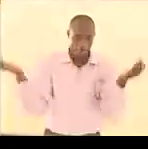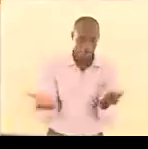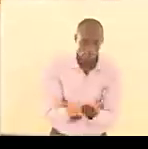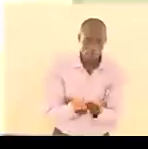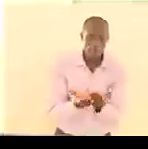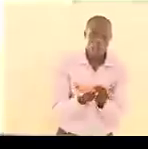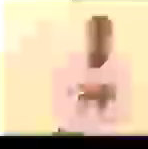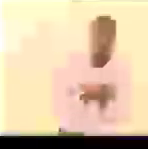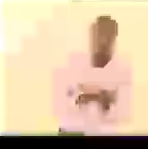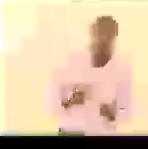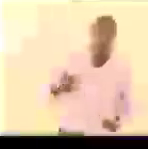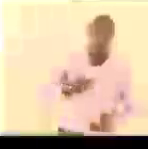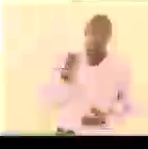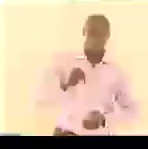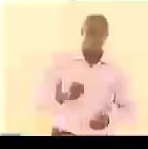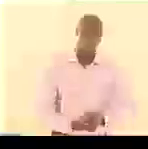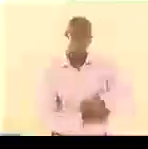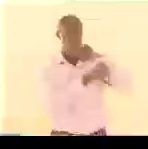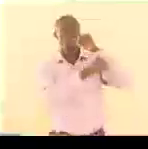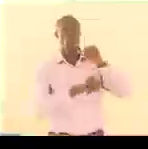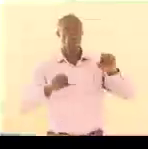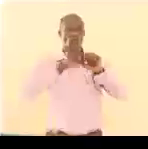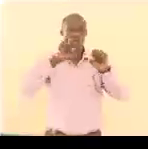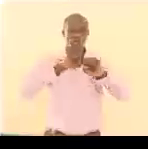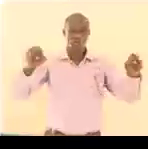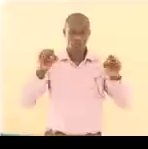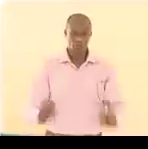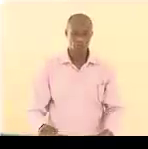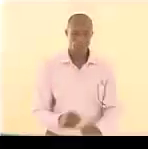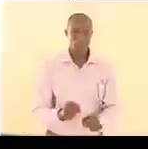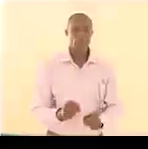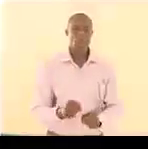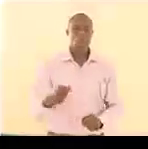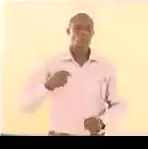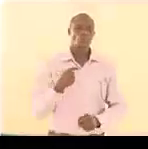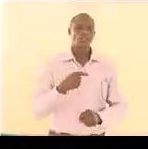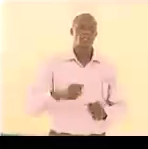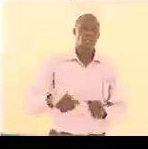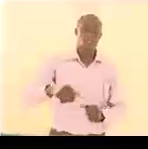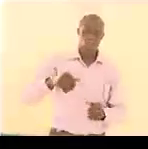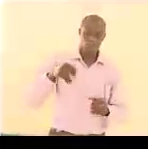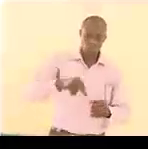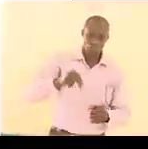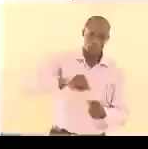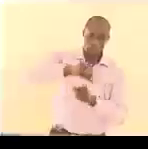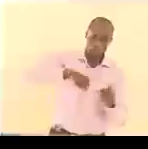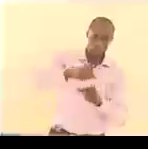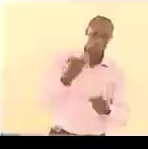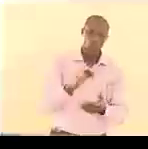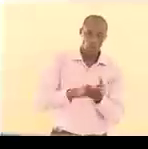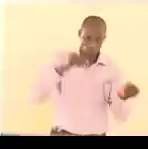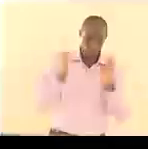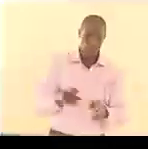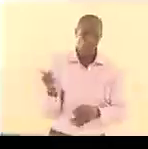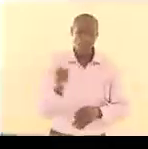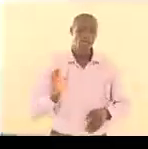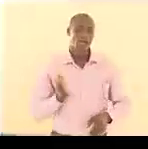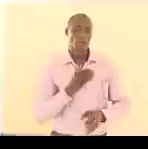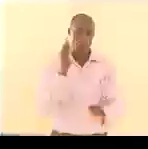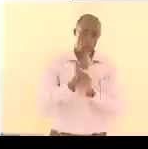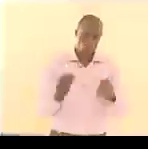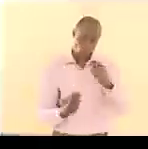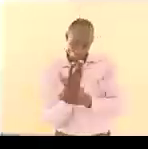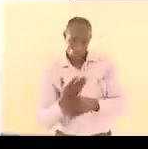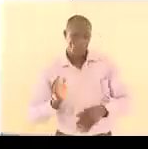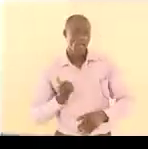a community. We need a support system. We need a fellowship of believers where our faith will blossom,